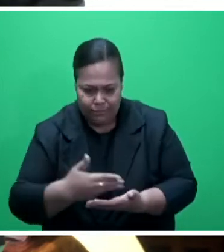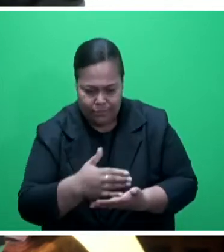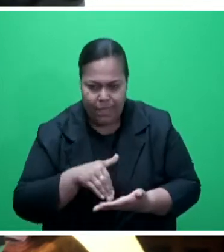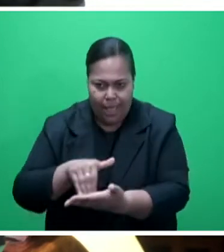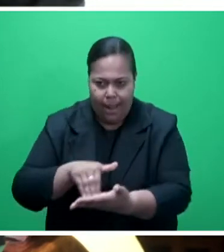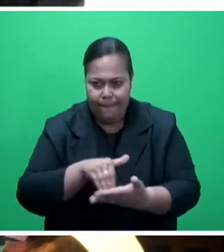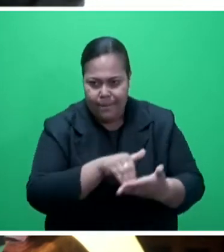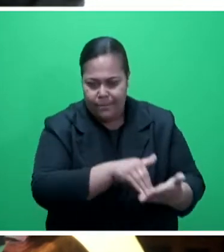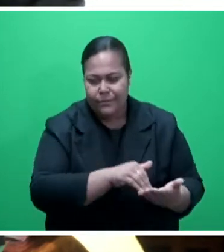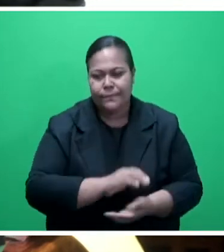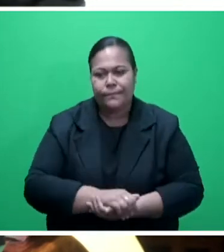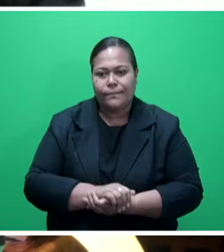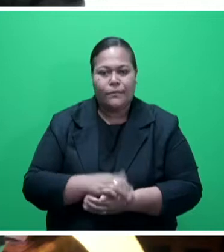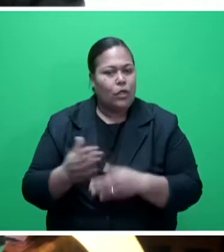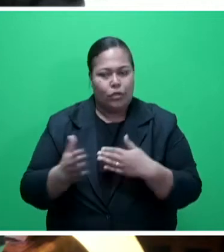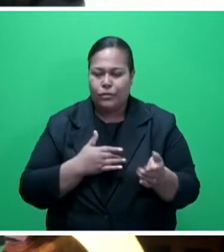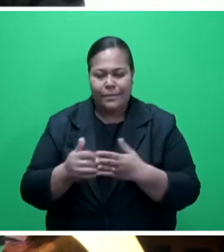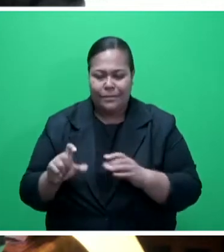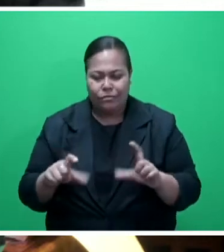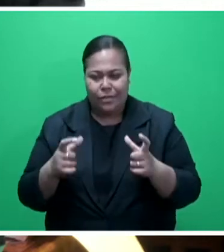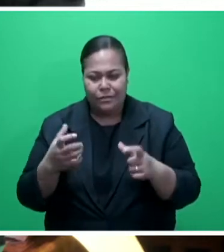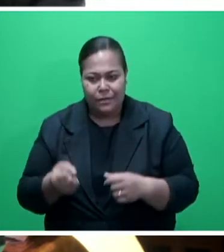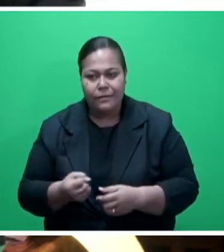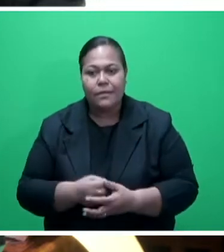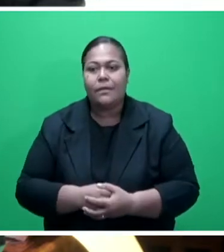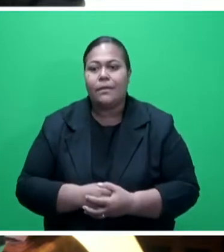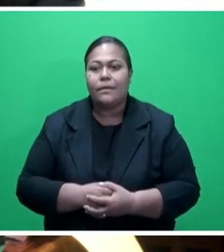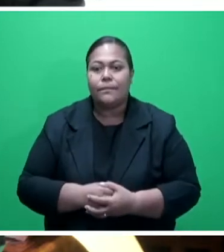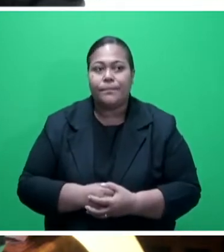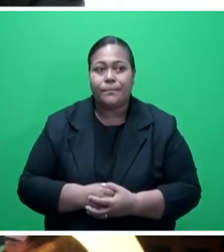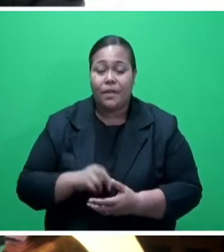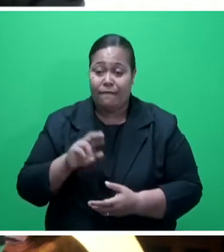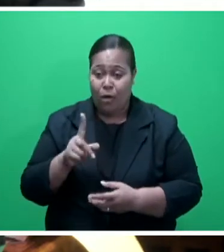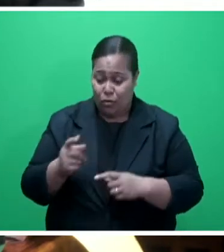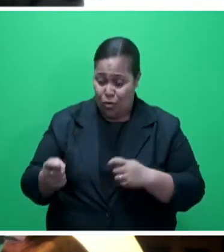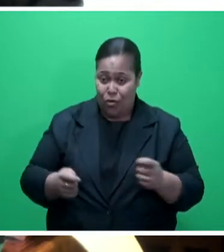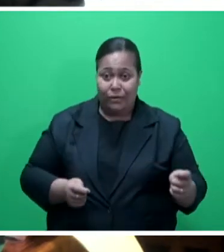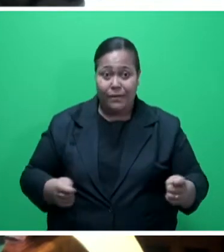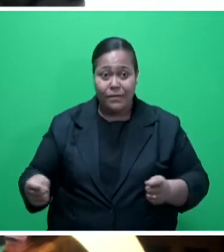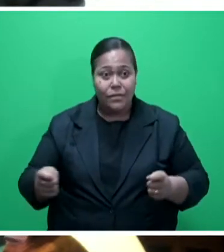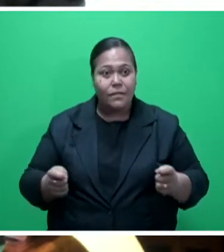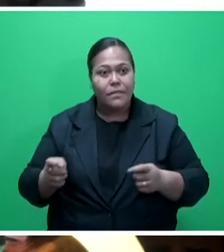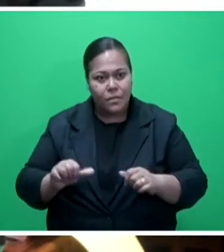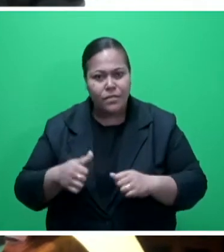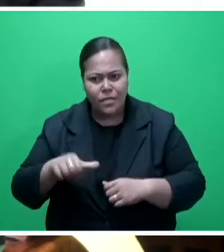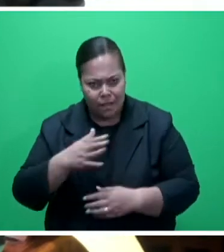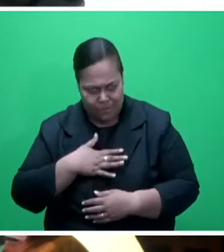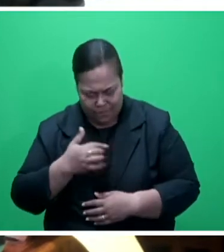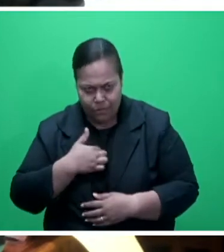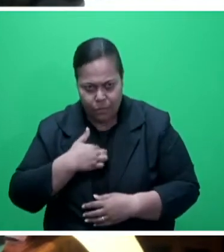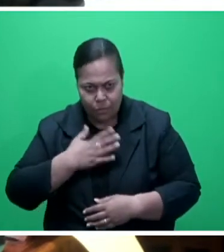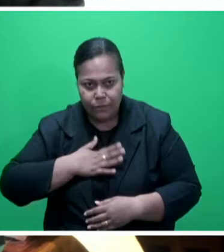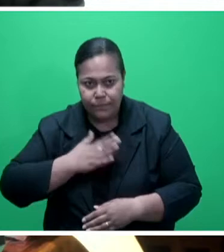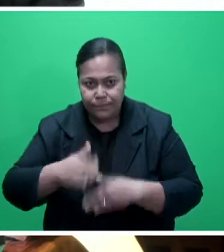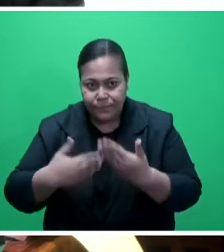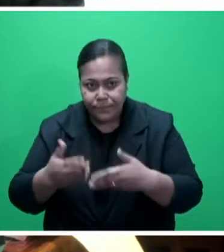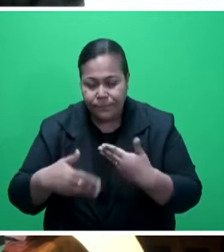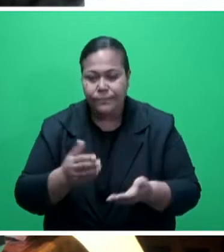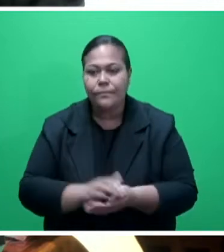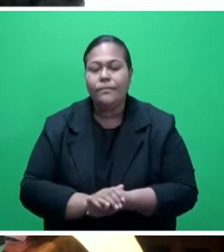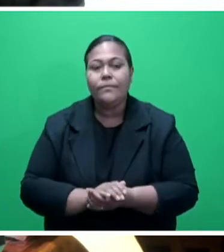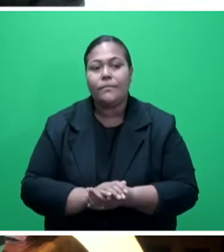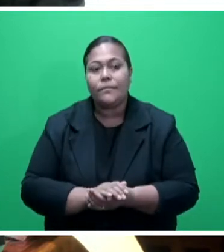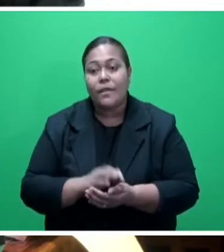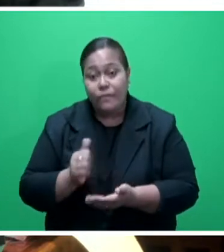overwhelming challenges faced. In terms of aid coordination, Mr. Speaker, sir, allow me to touch on the aid coordination that guaranteed